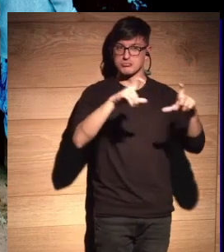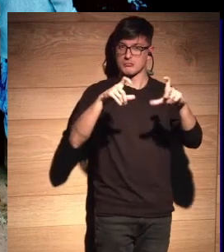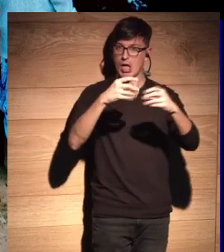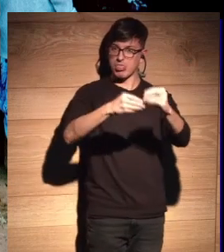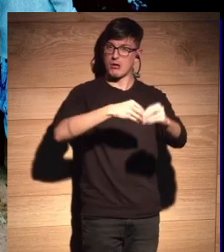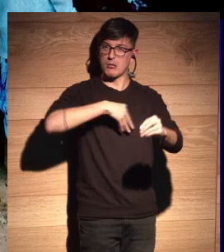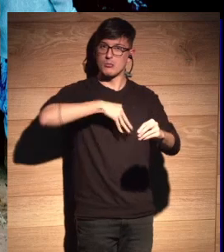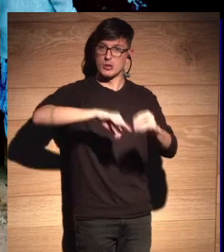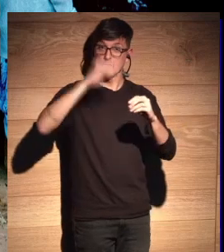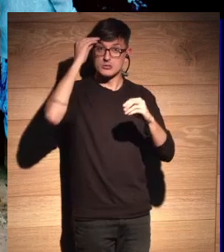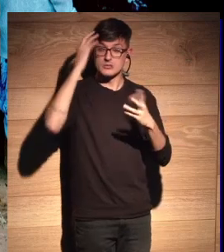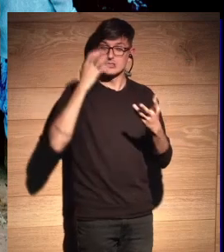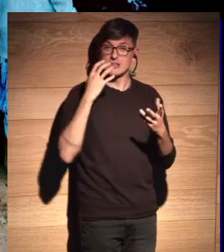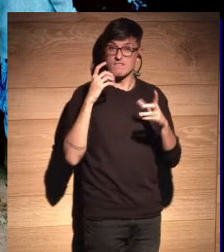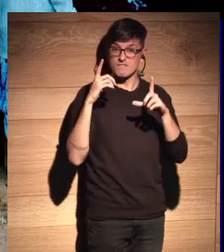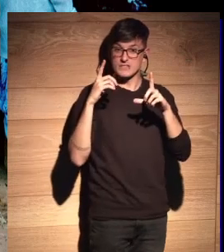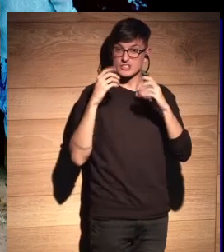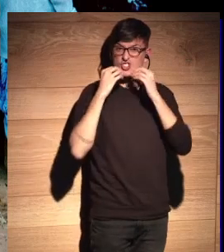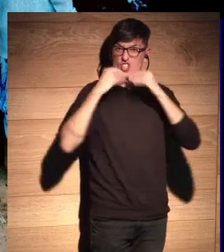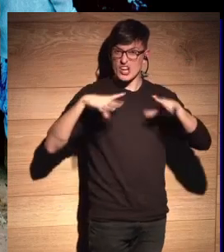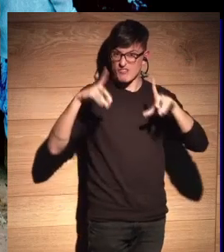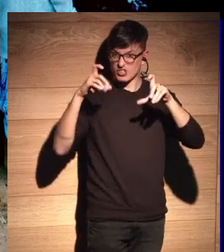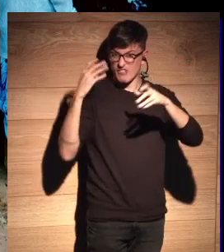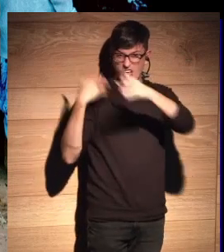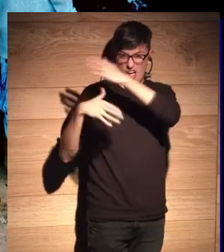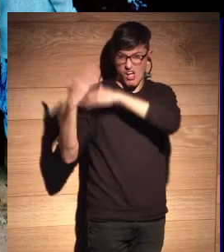there's people have been photographing the world,